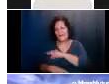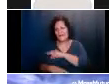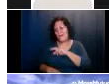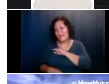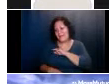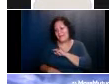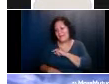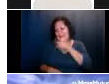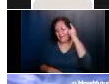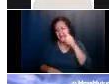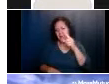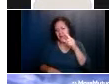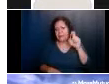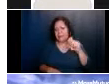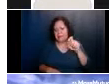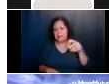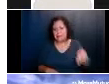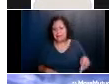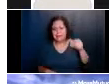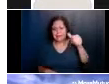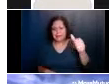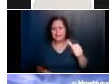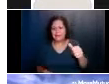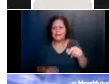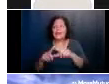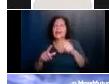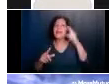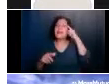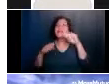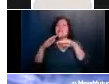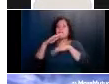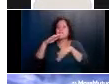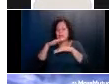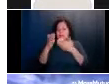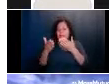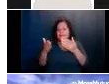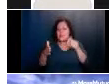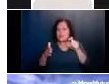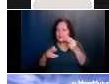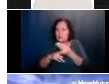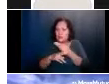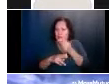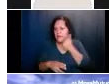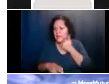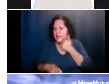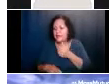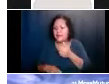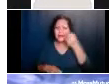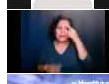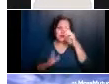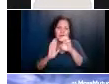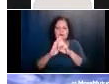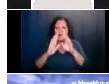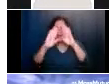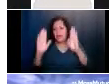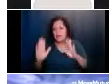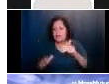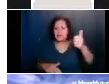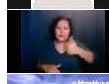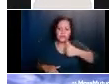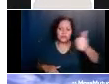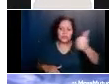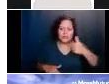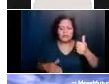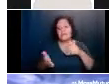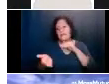expense, but think of it as very basic things that you sort of need on a daily basis, like housing, transportation, medical